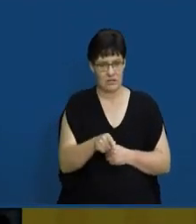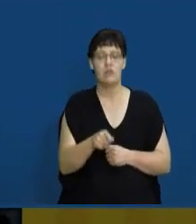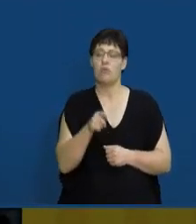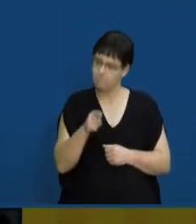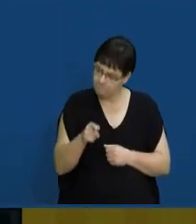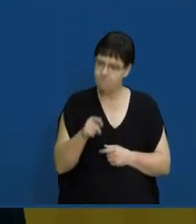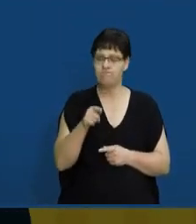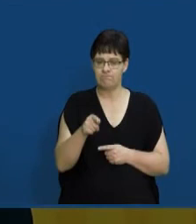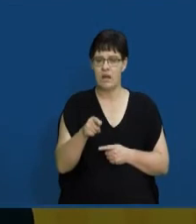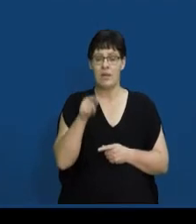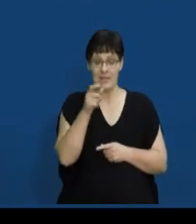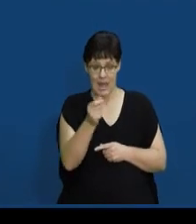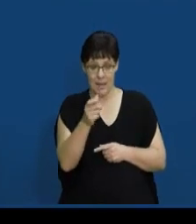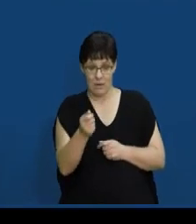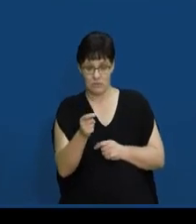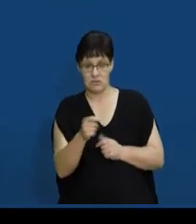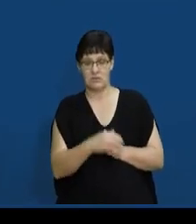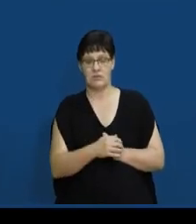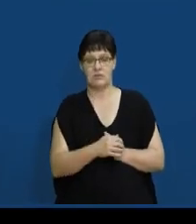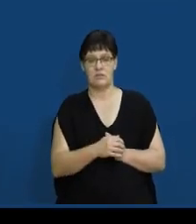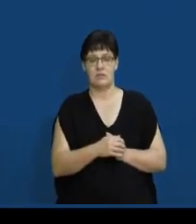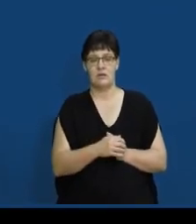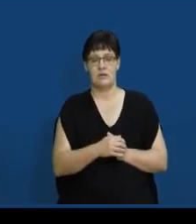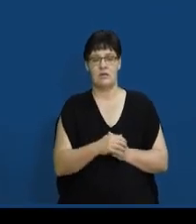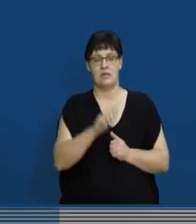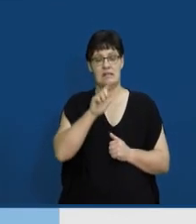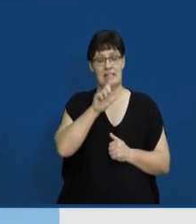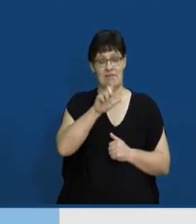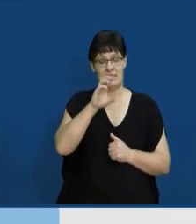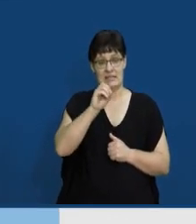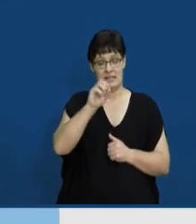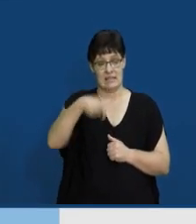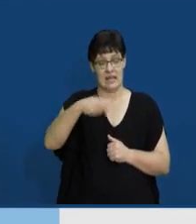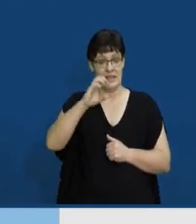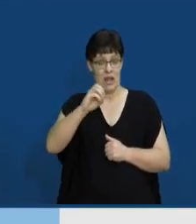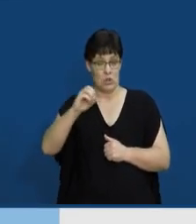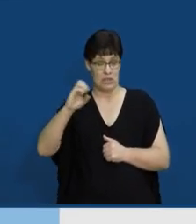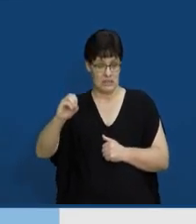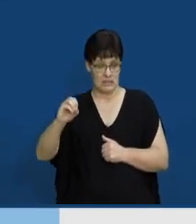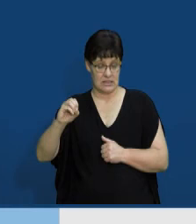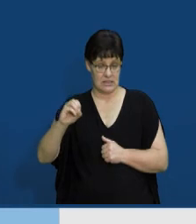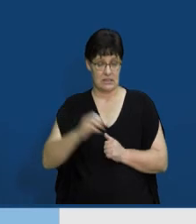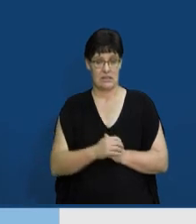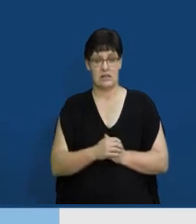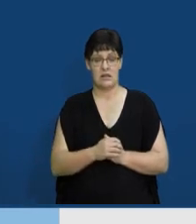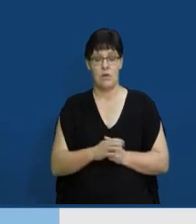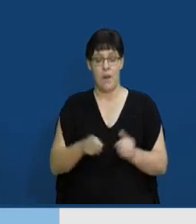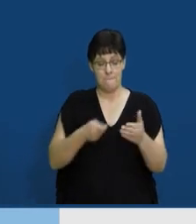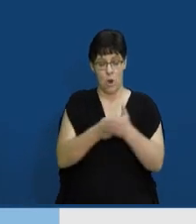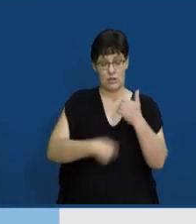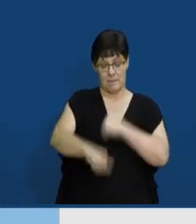obviously, you're going to take your 70,000, right? So the number of shares that we bought back